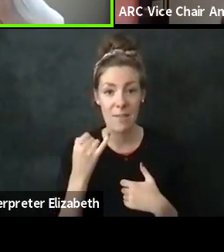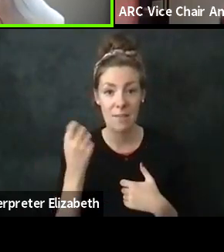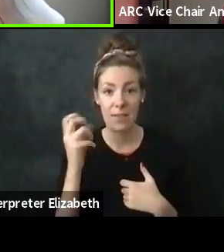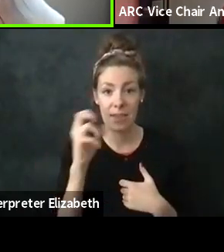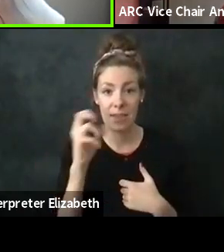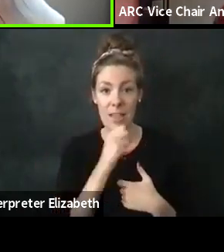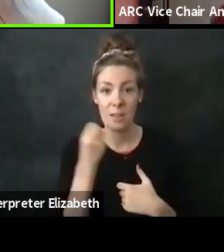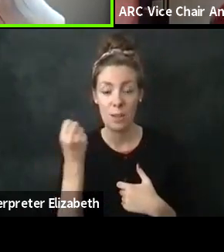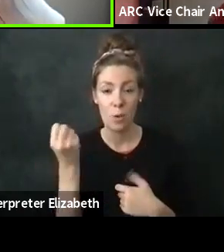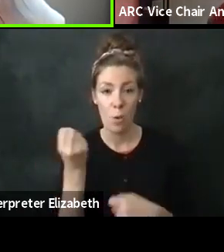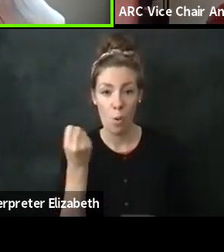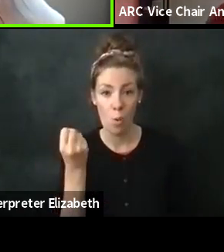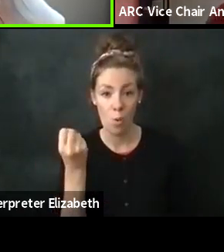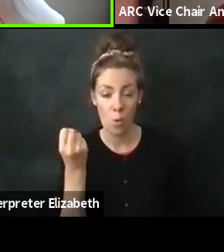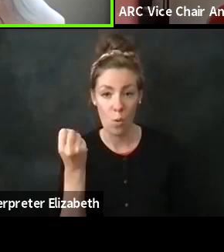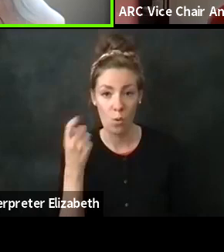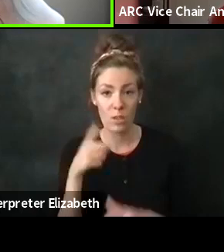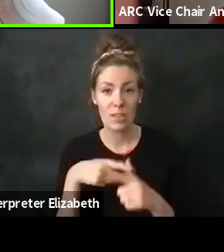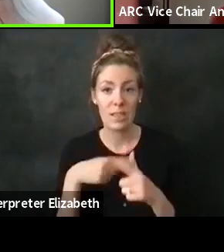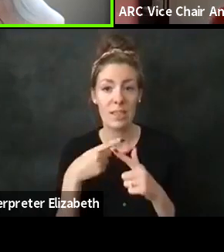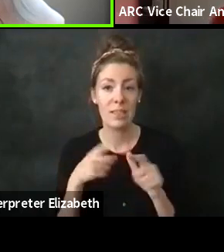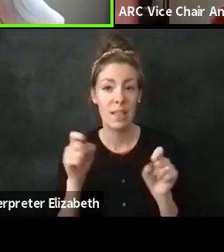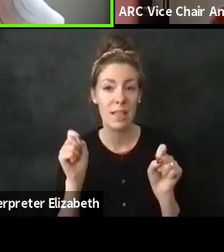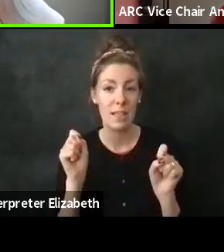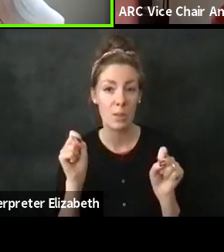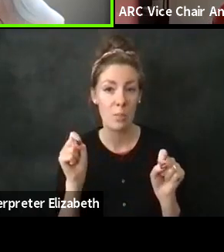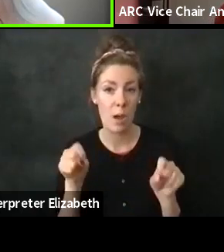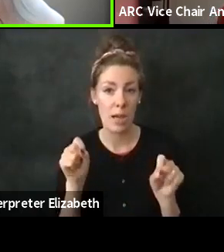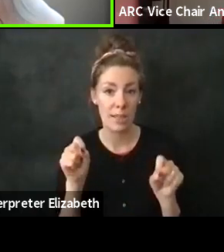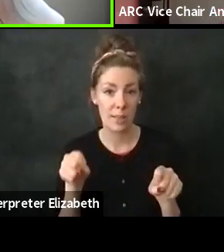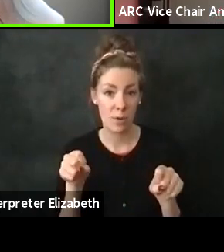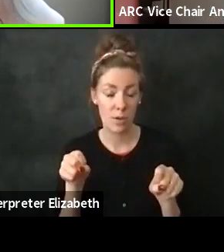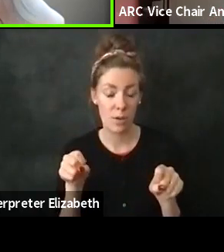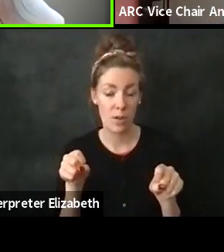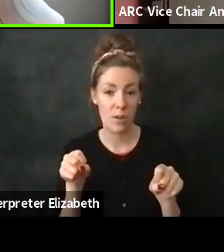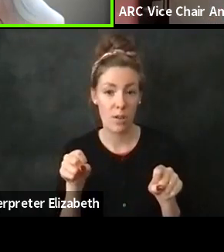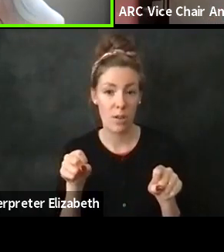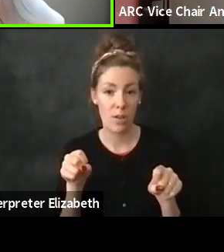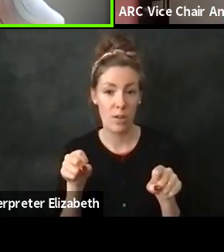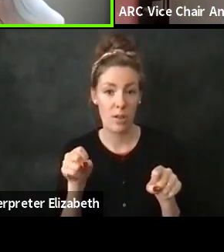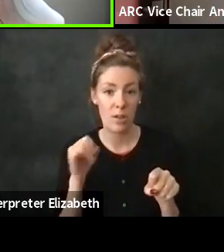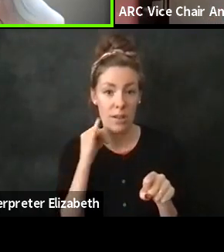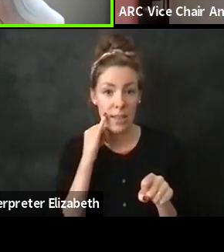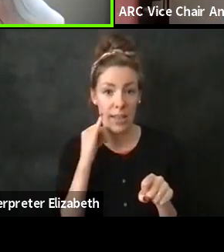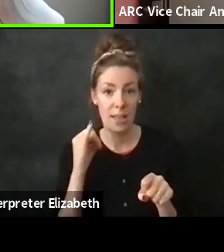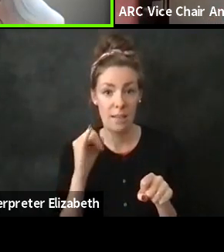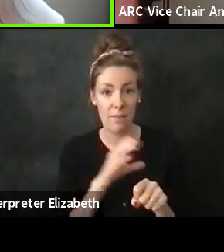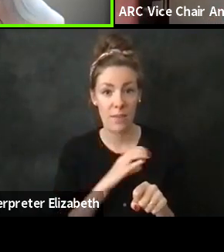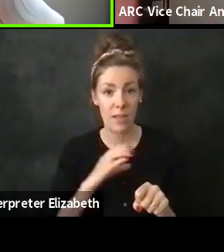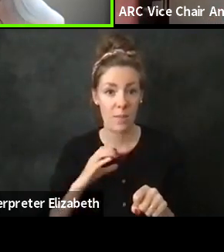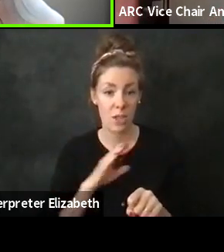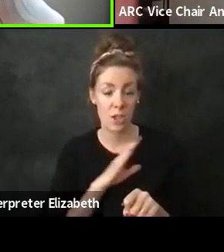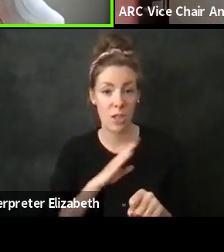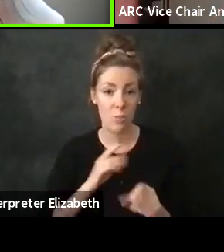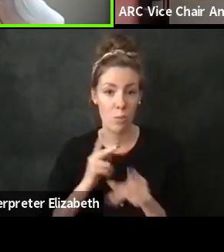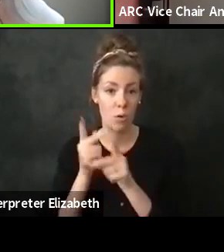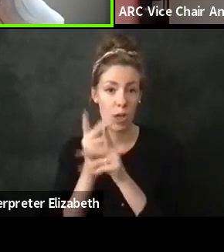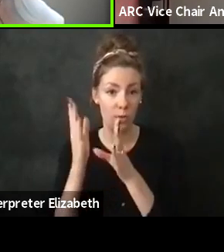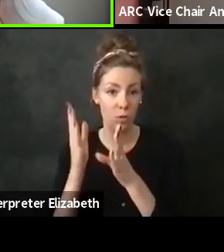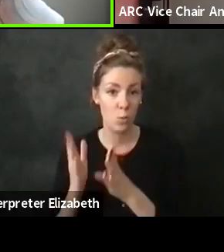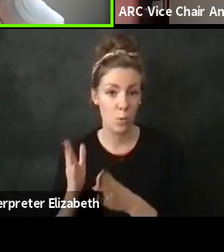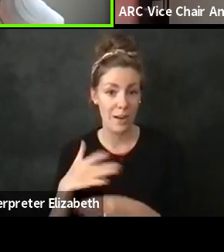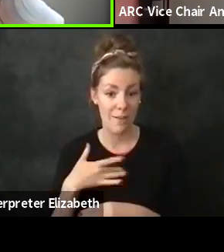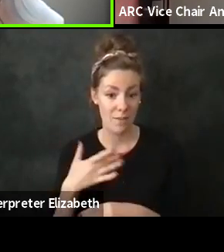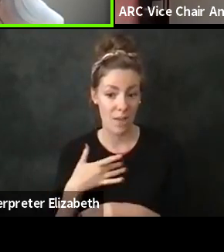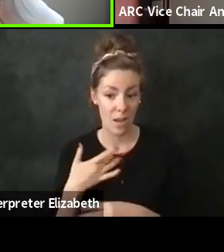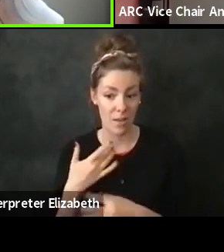hold, then it's a possibility that if the commission and the Board of Supervisors felt that the